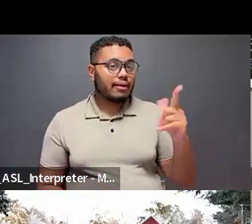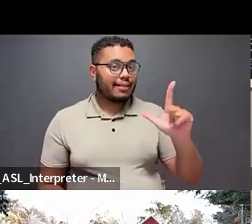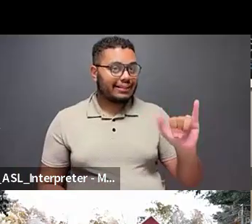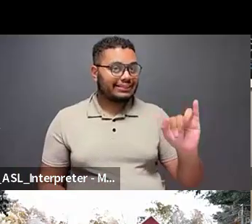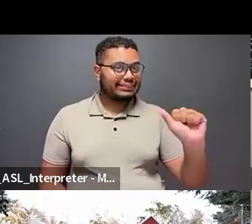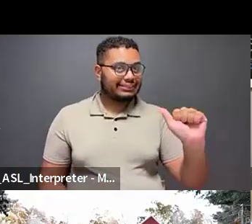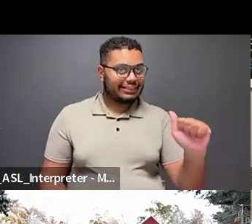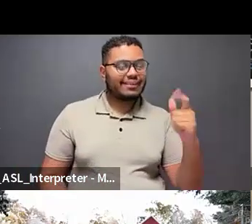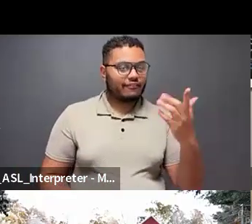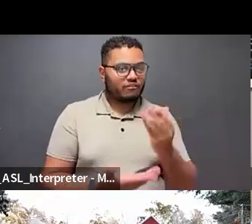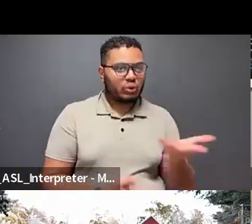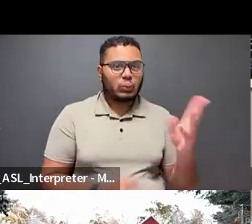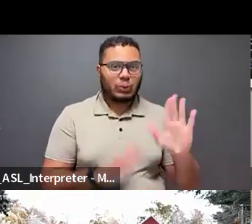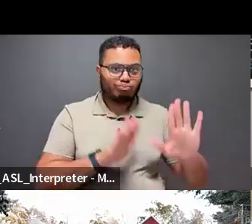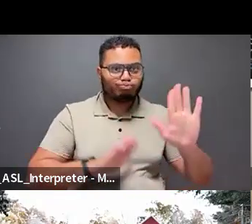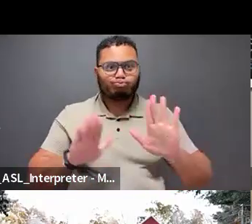Lisa.